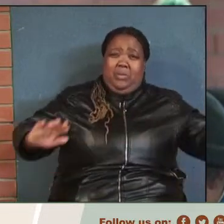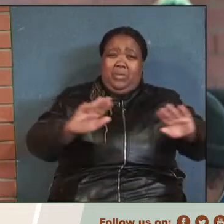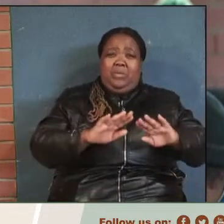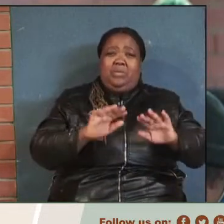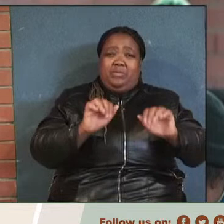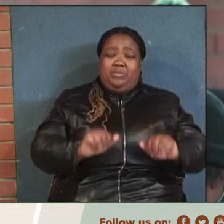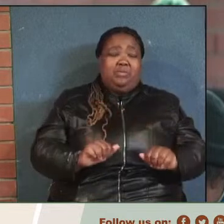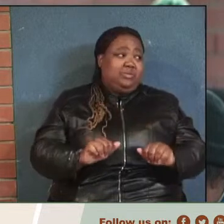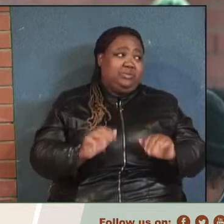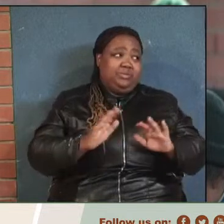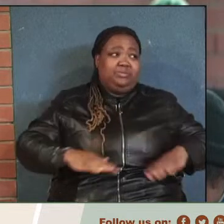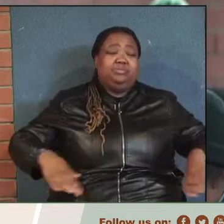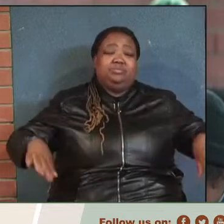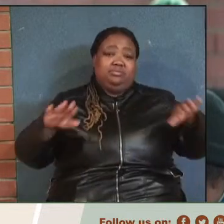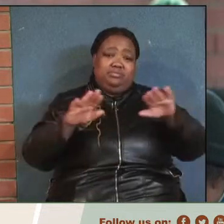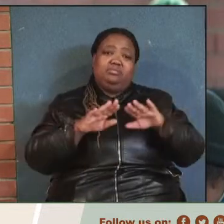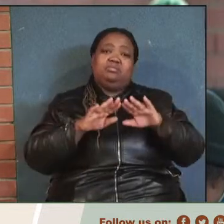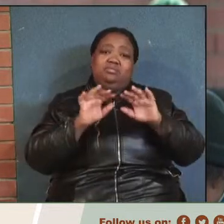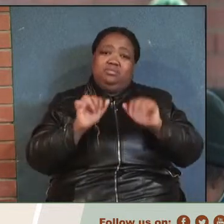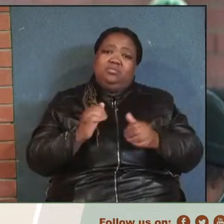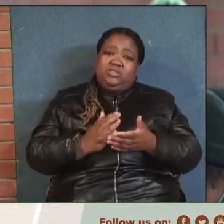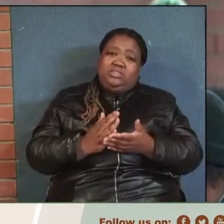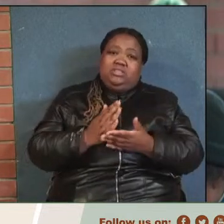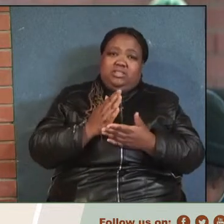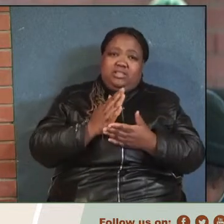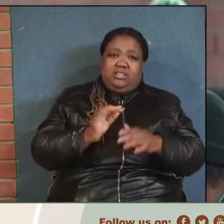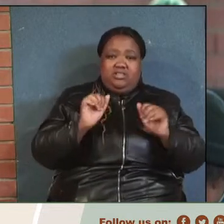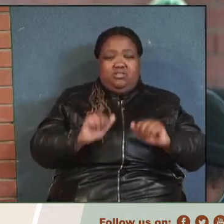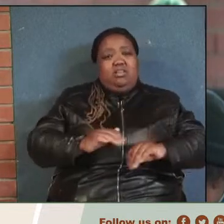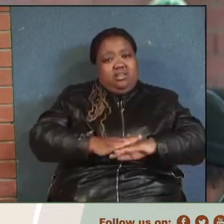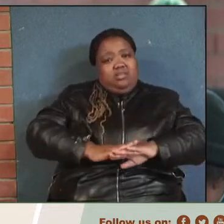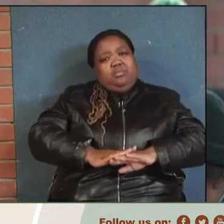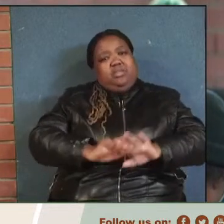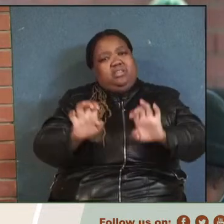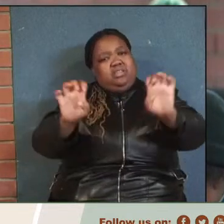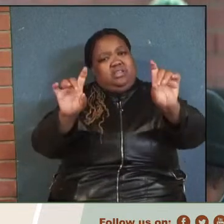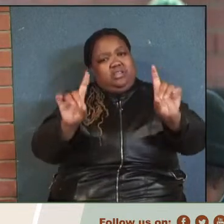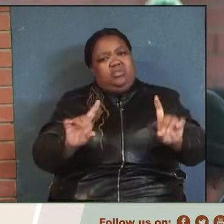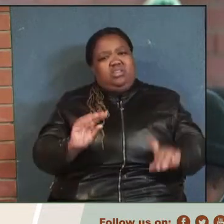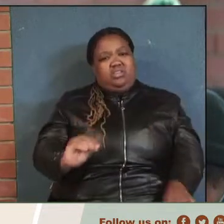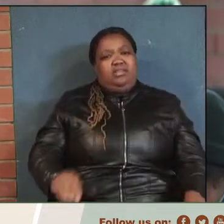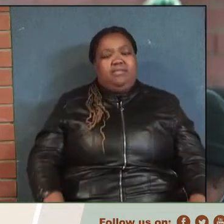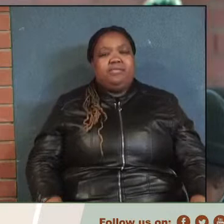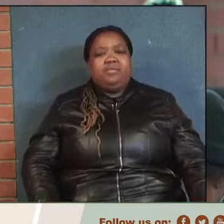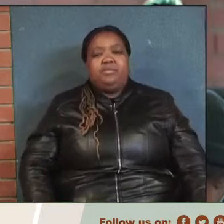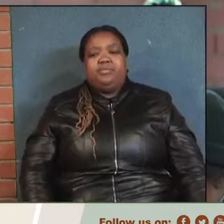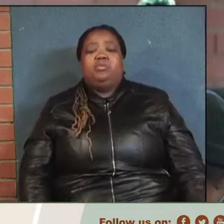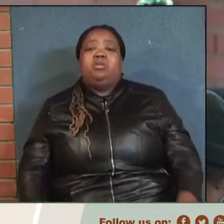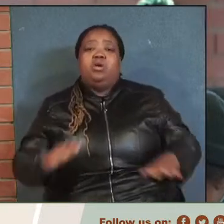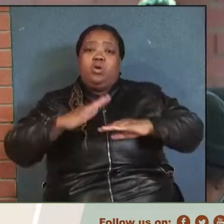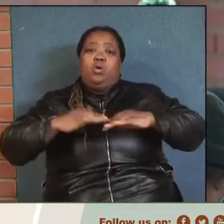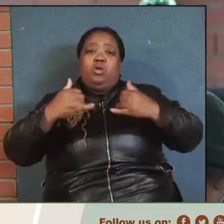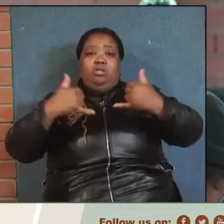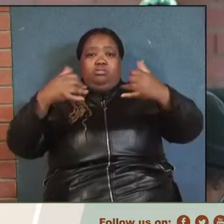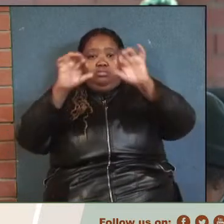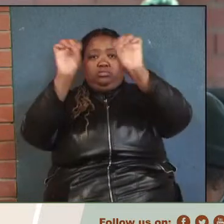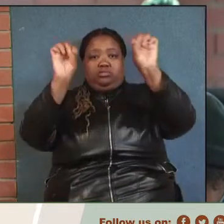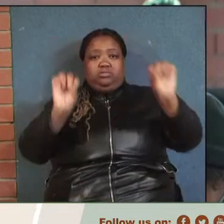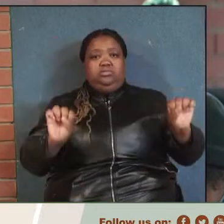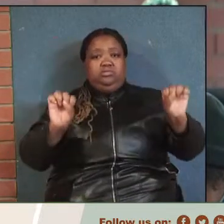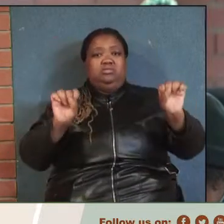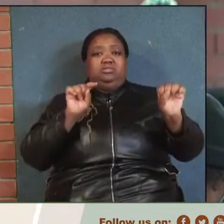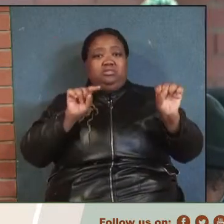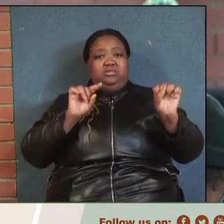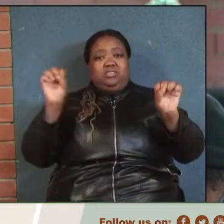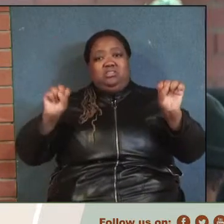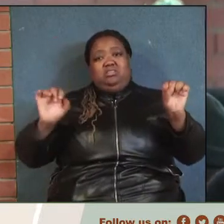everybody has a right to basic education. If the online system requires you to upload South